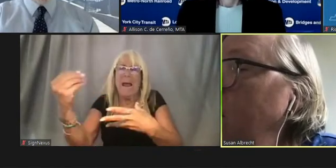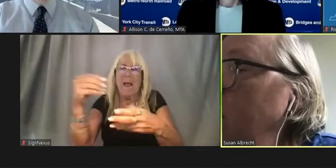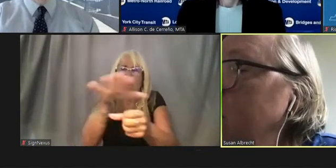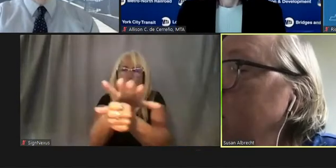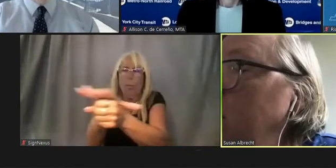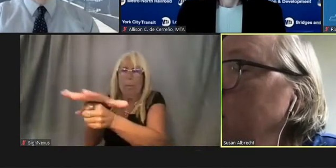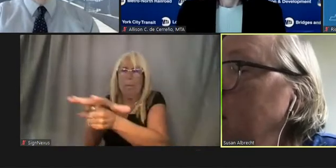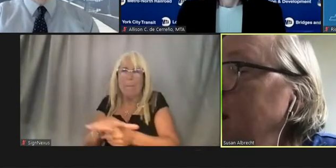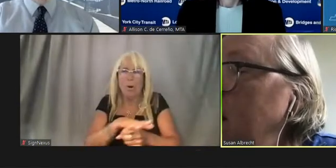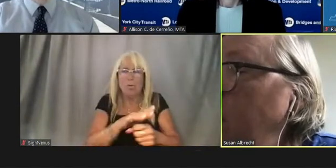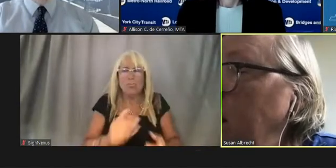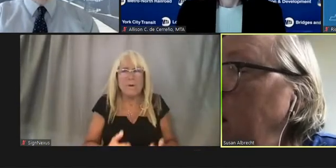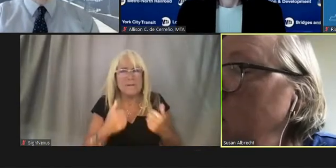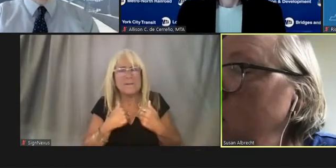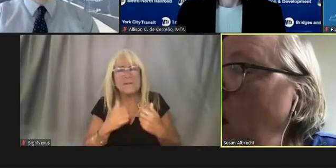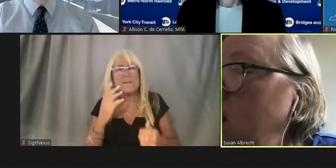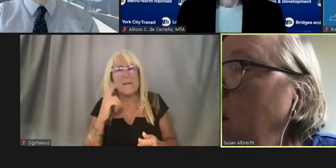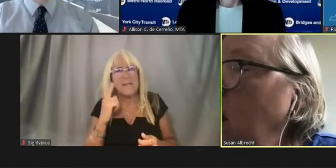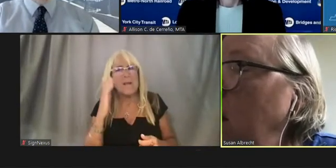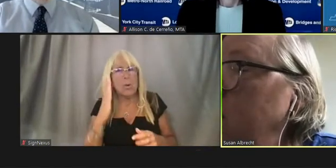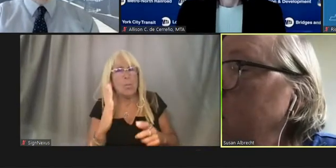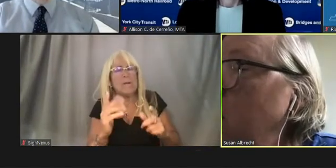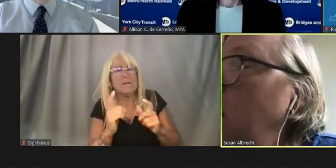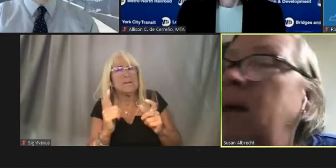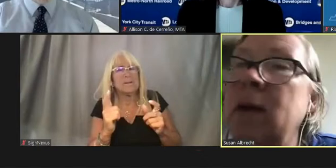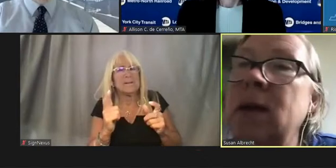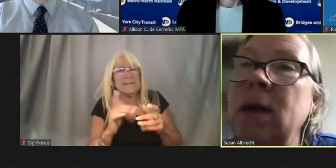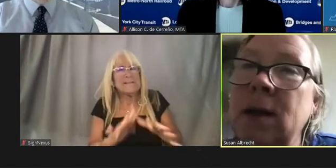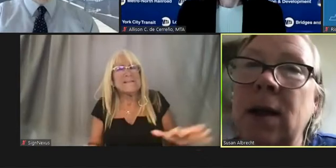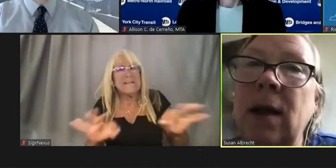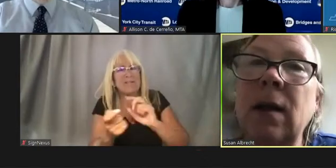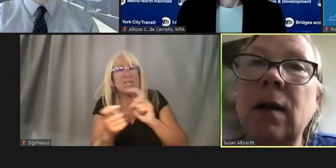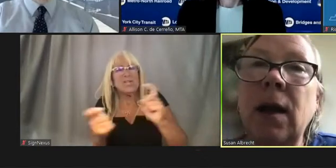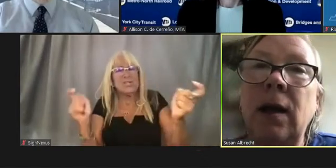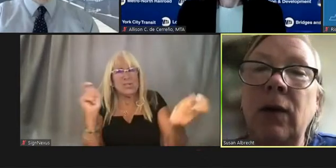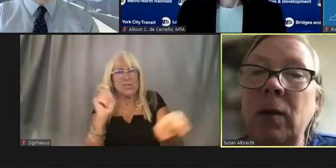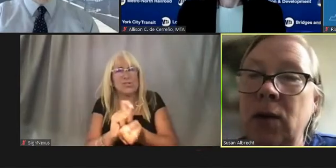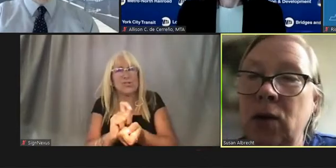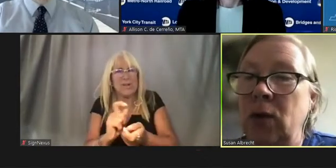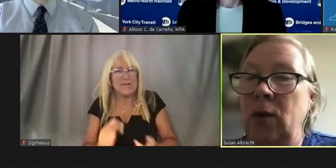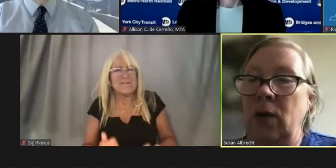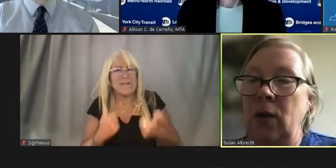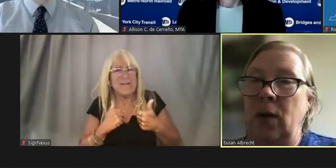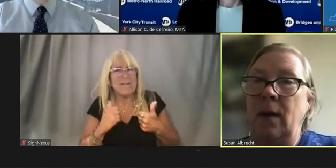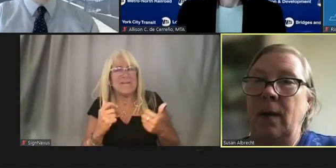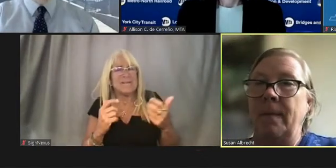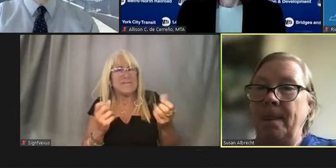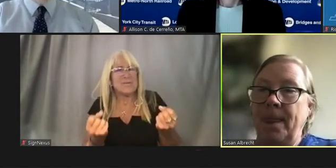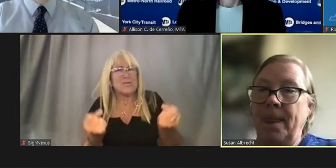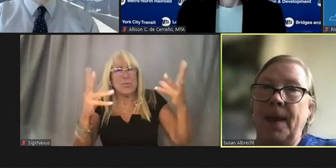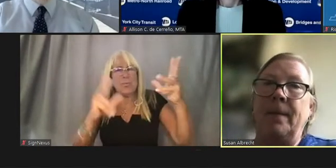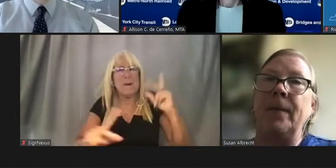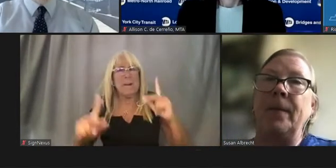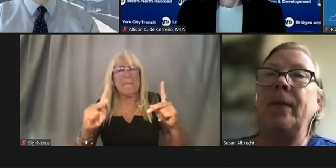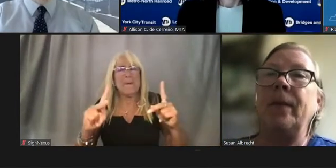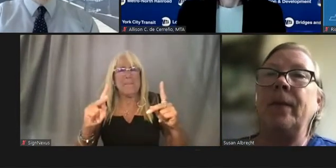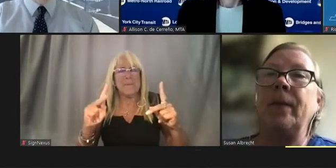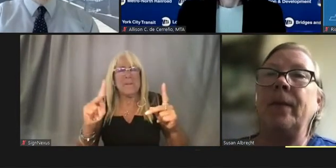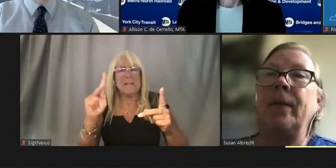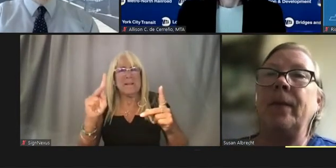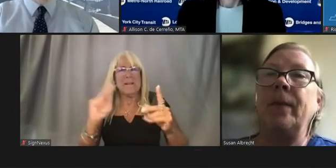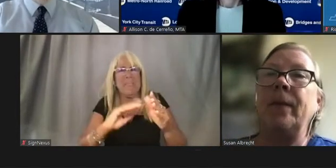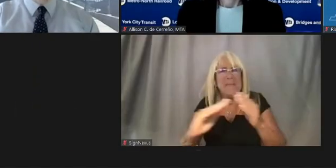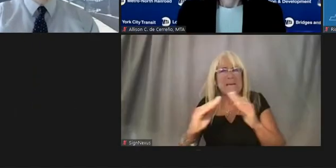that this will significantly change the lives of so many of us in this city thank you very much thank